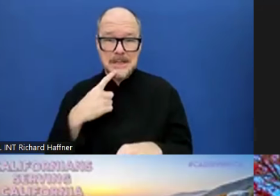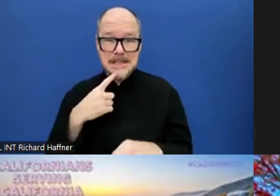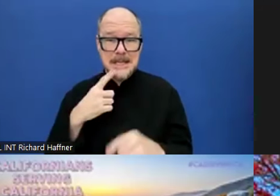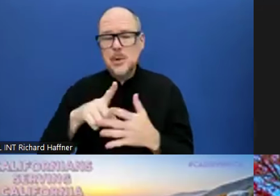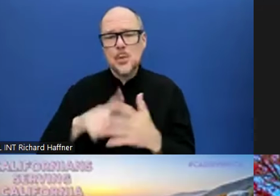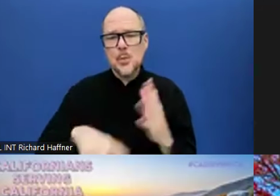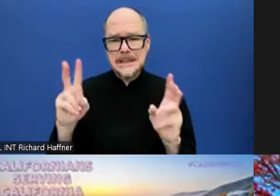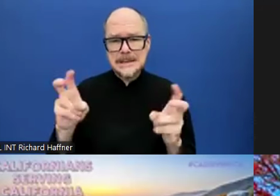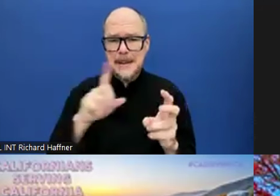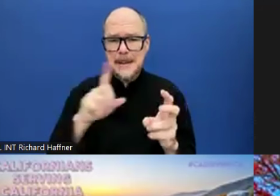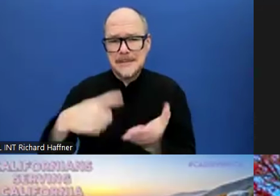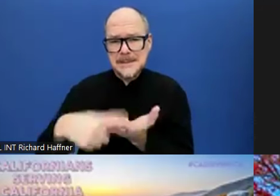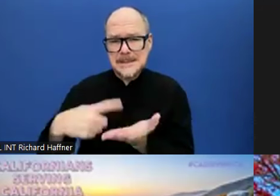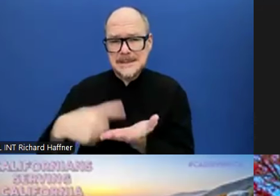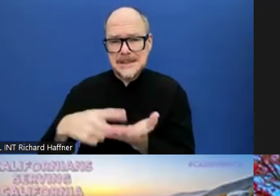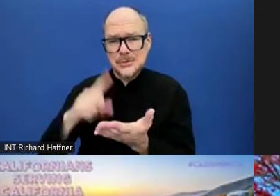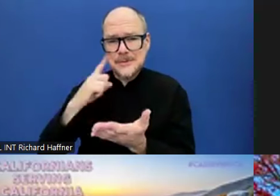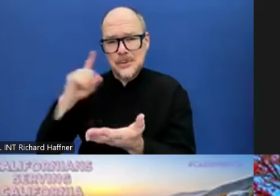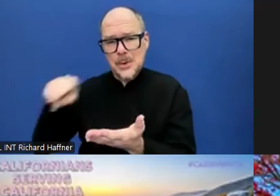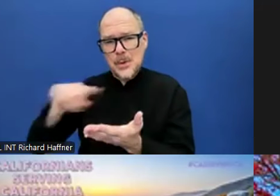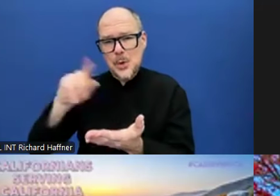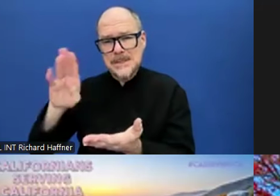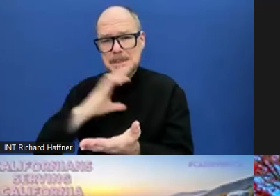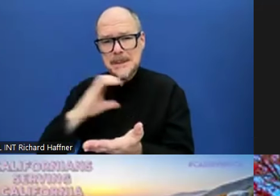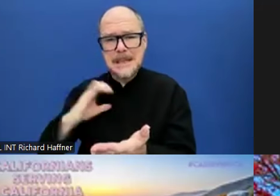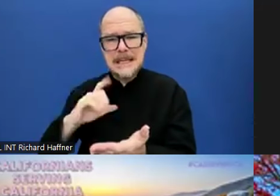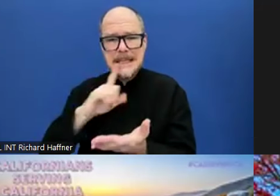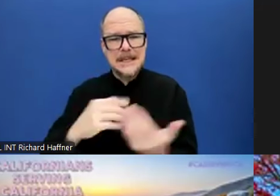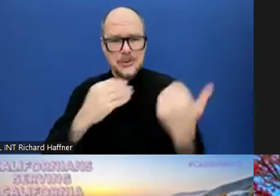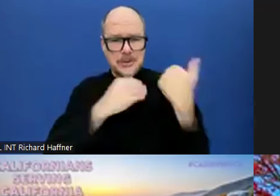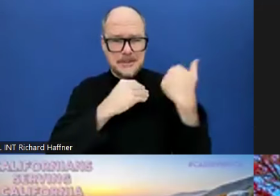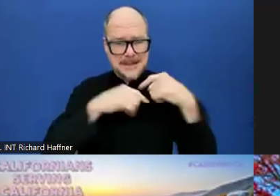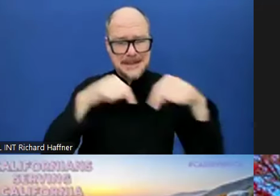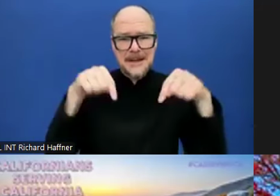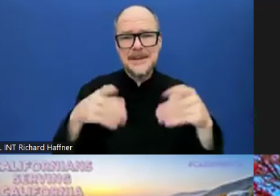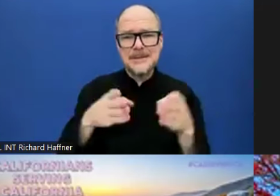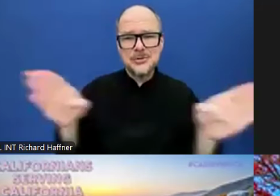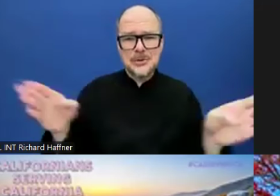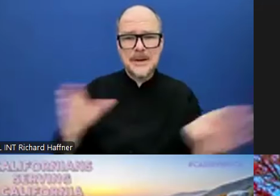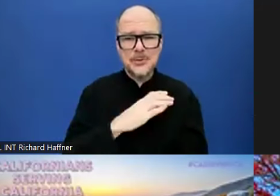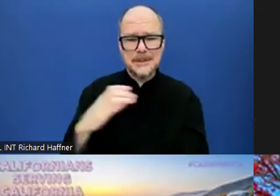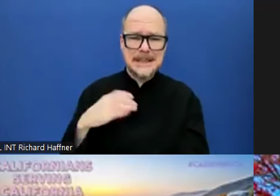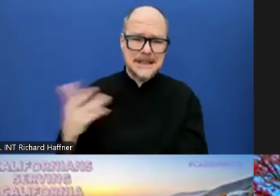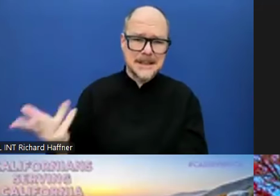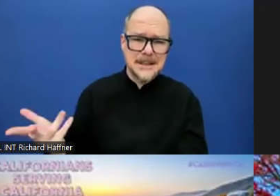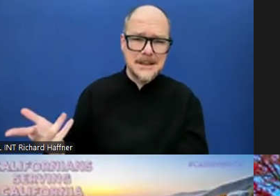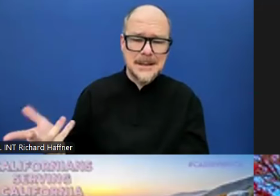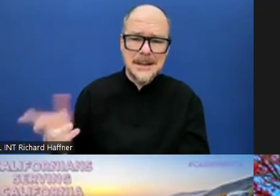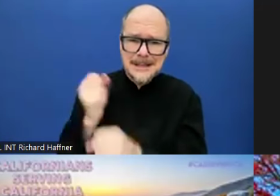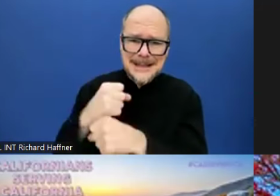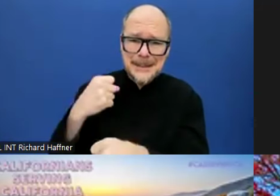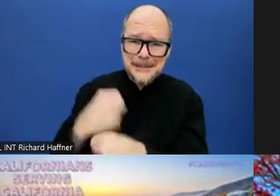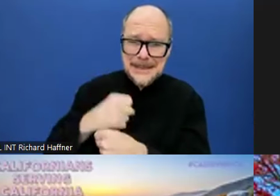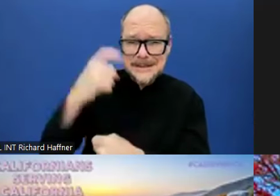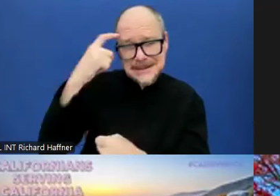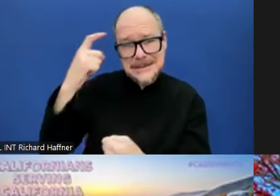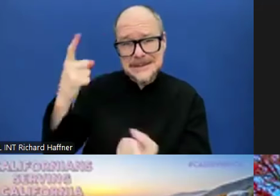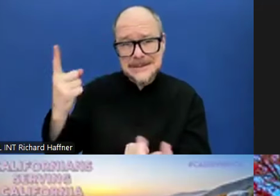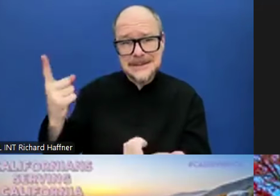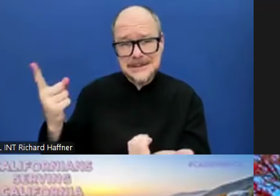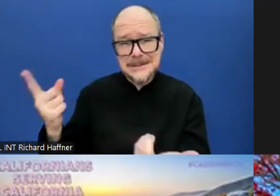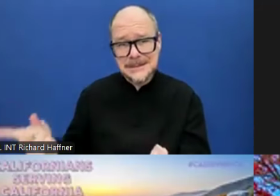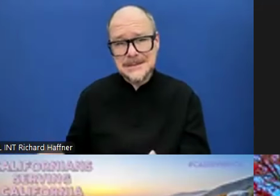is of discussion of those subcommittees should be the responsibility of this general committee. Does that make sense?